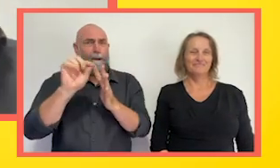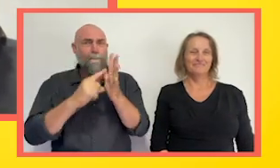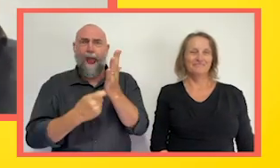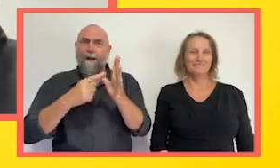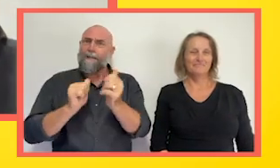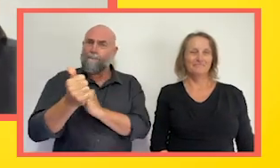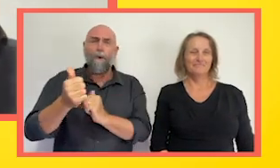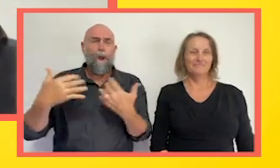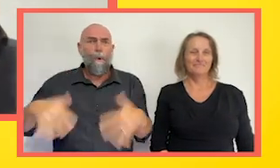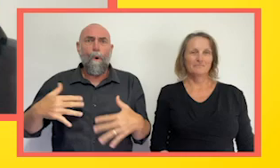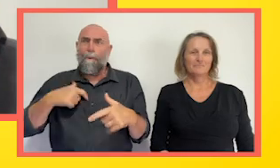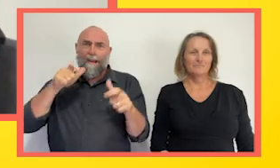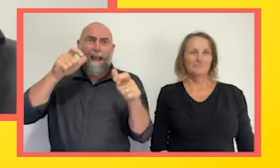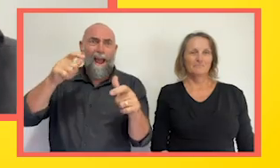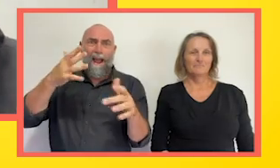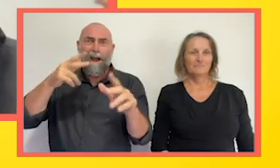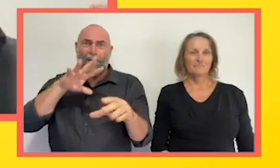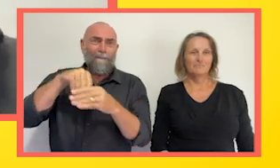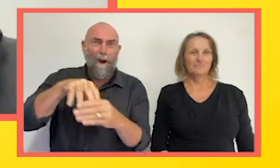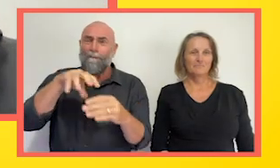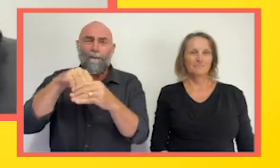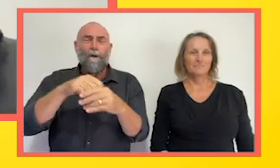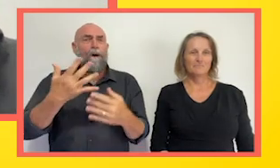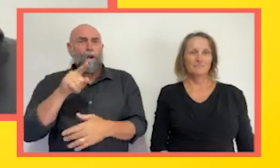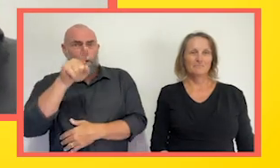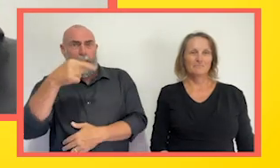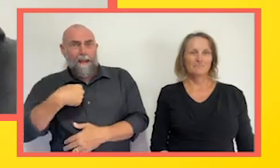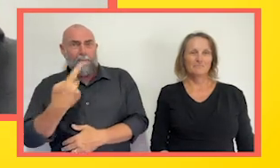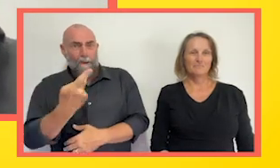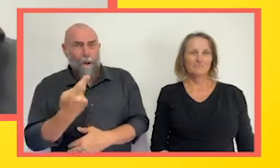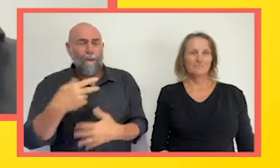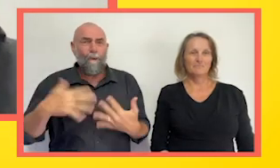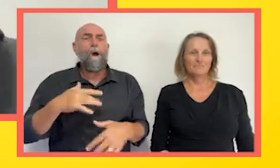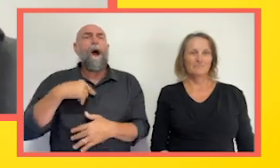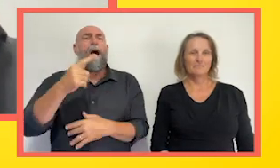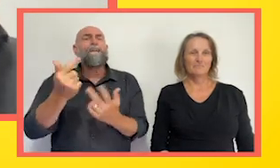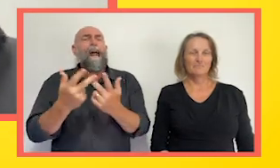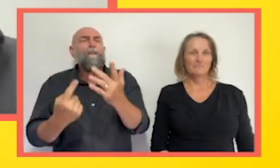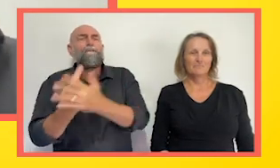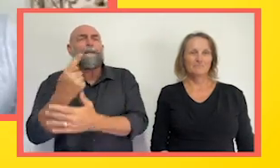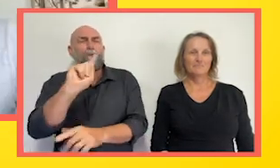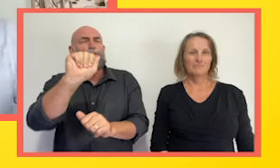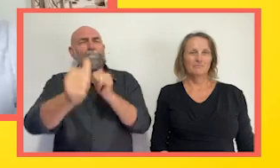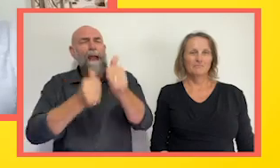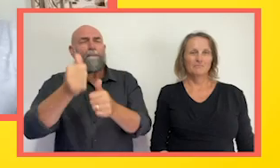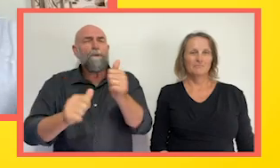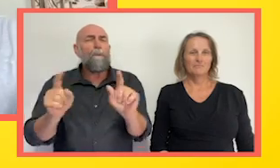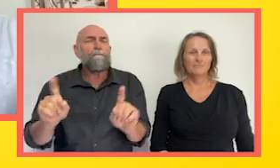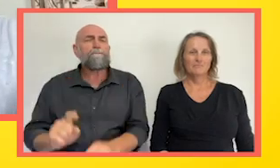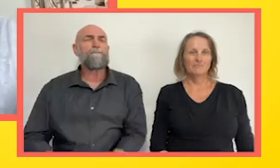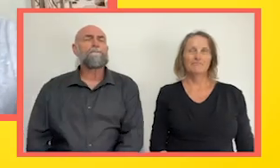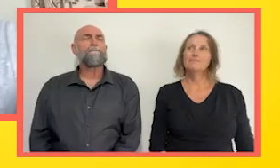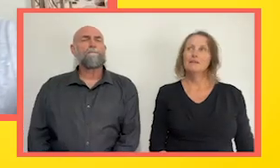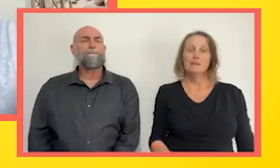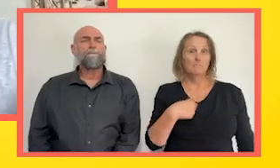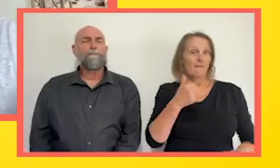and I have been cheering on for the sidelines. Riley Bat, one of those events close to your heart, best of the rest. Yeah, mate, the best of the rest